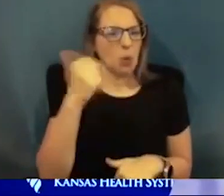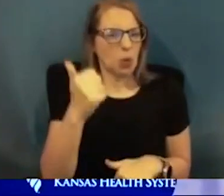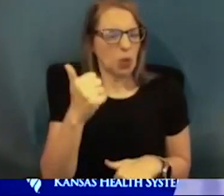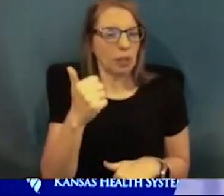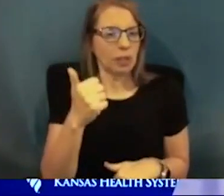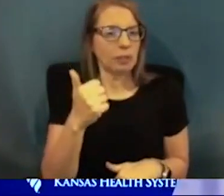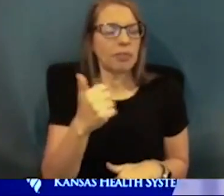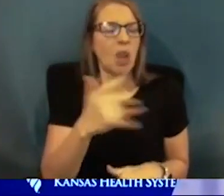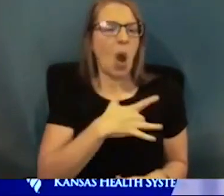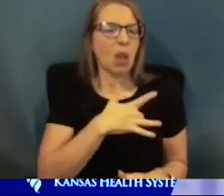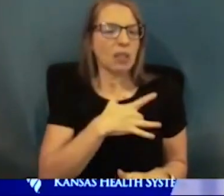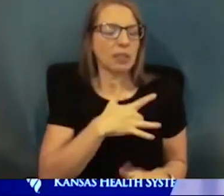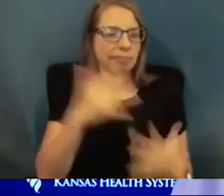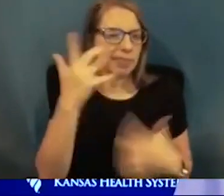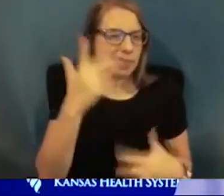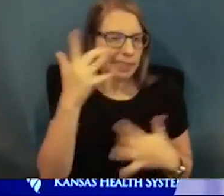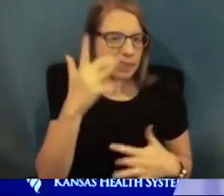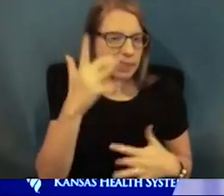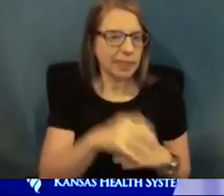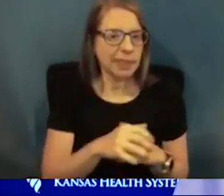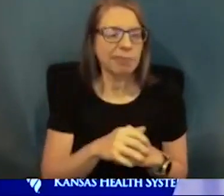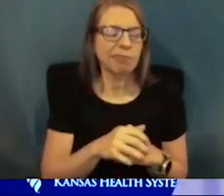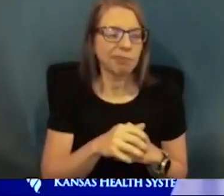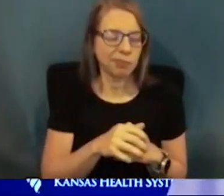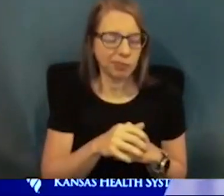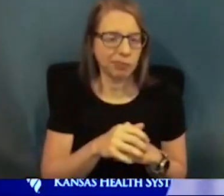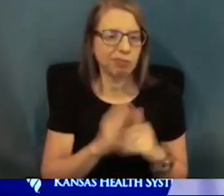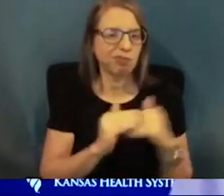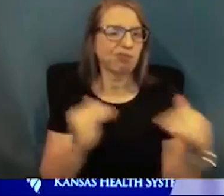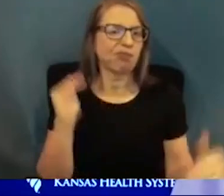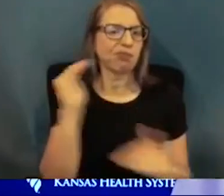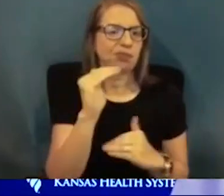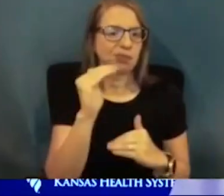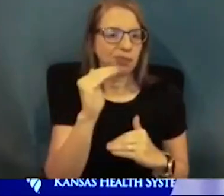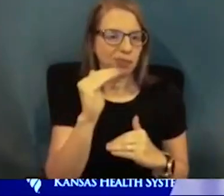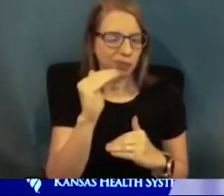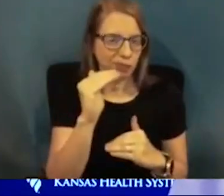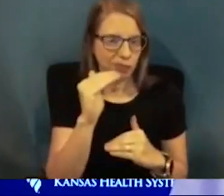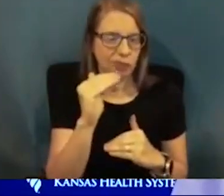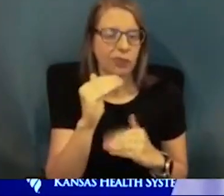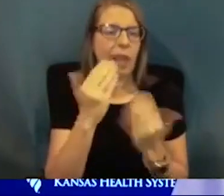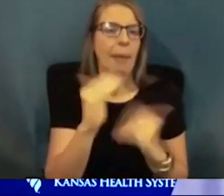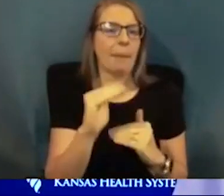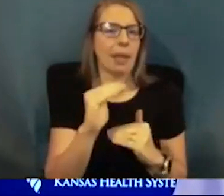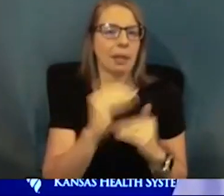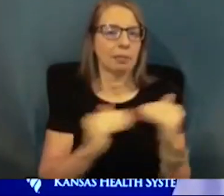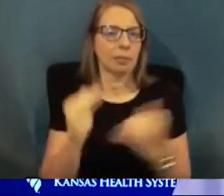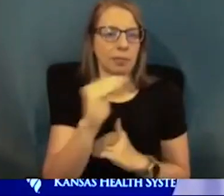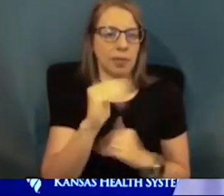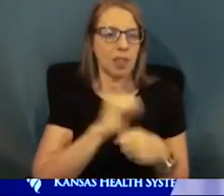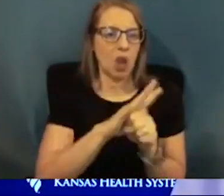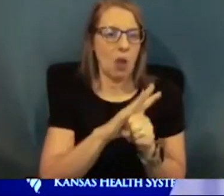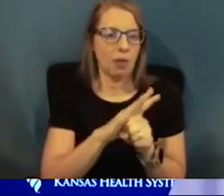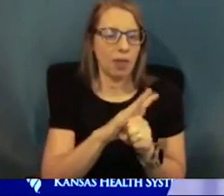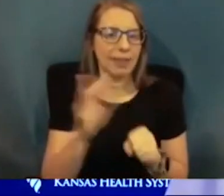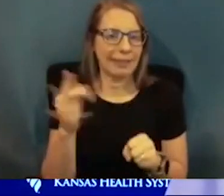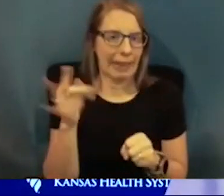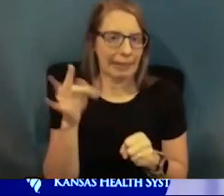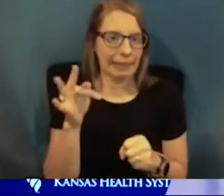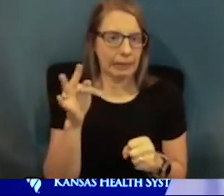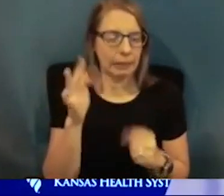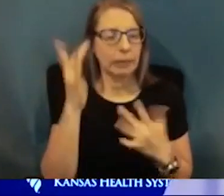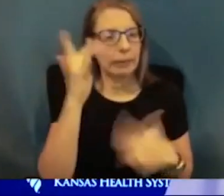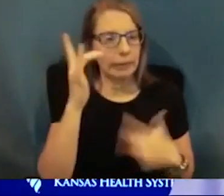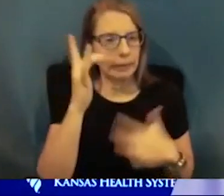maybe were pushed over the limit due to the COVID vaccine, as well as COVID, the disease itself,